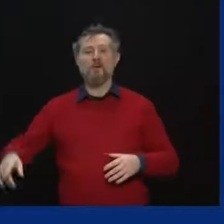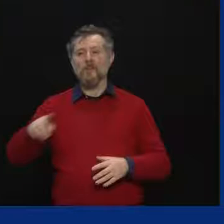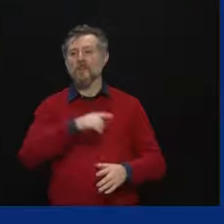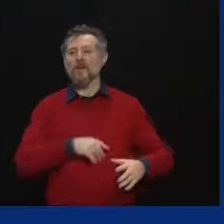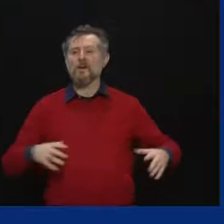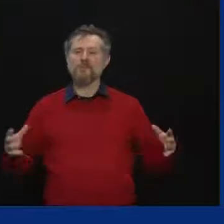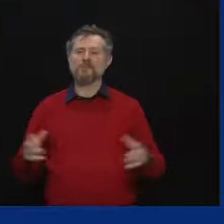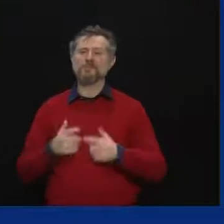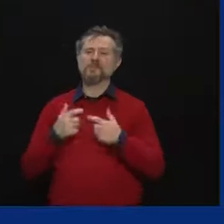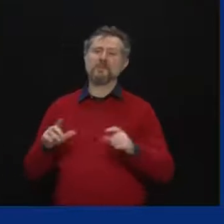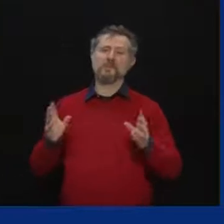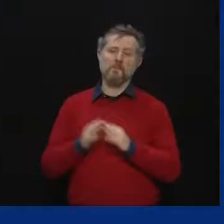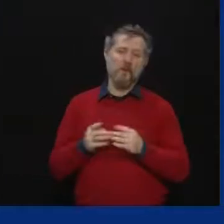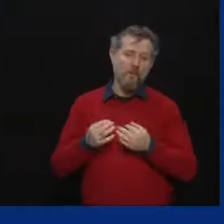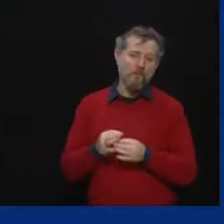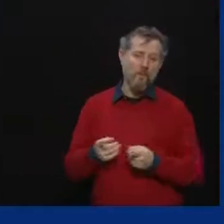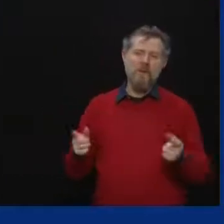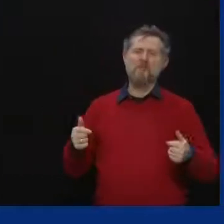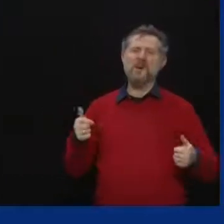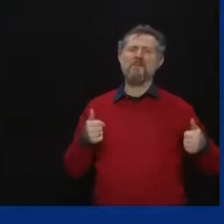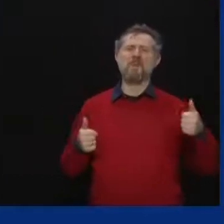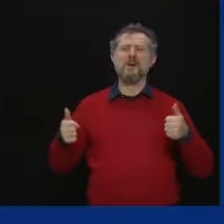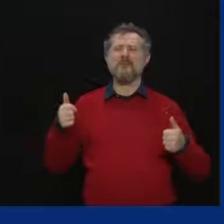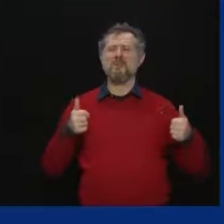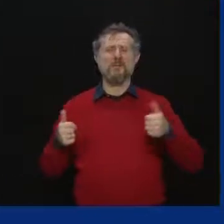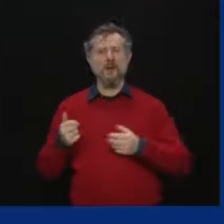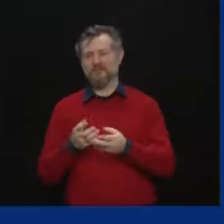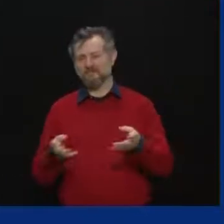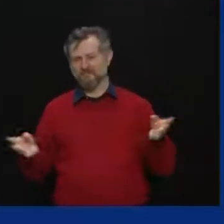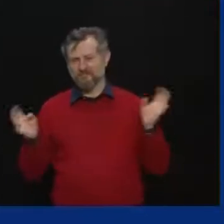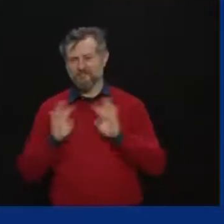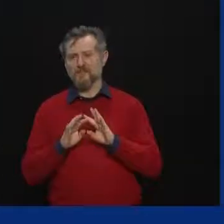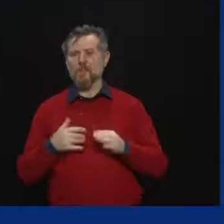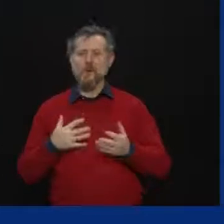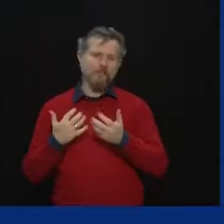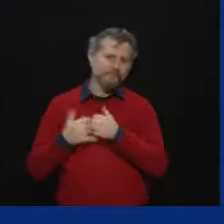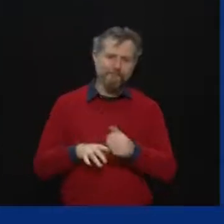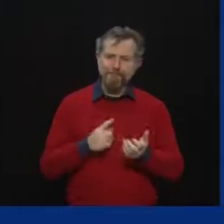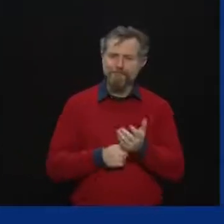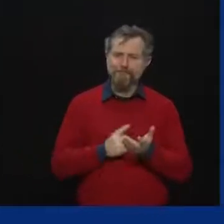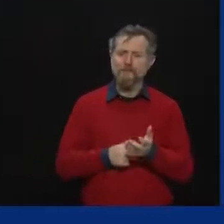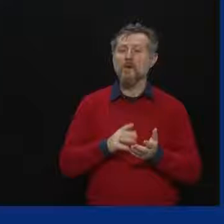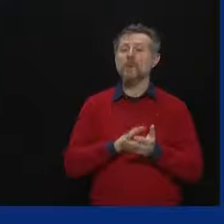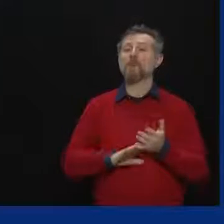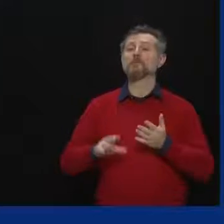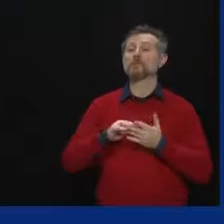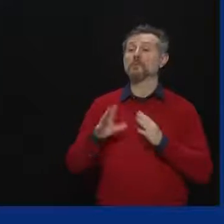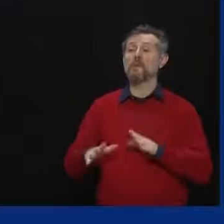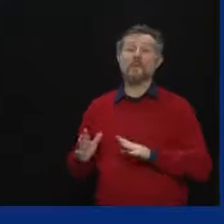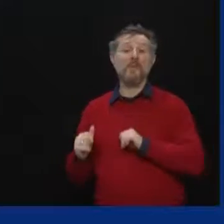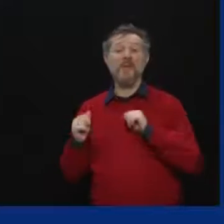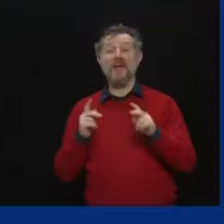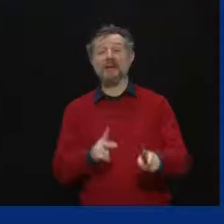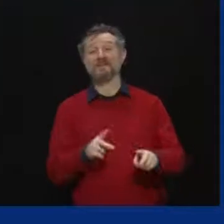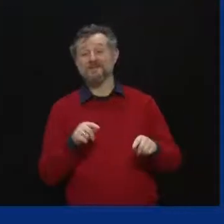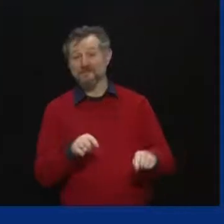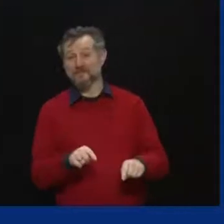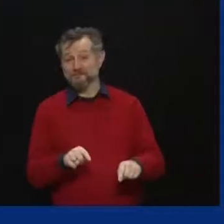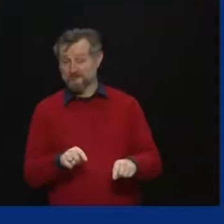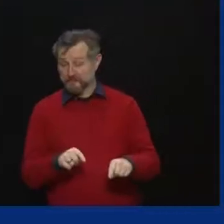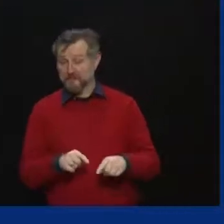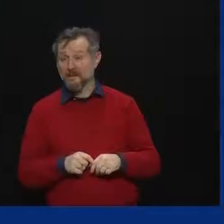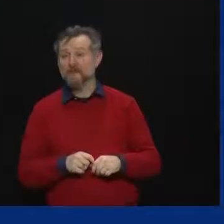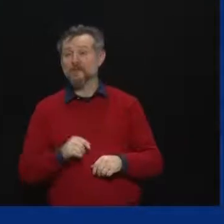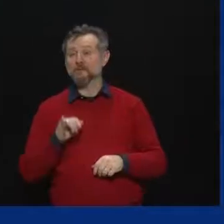those leaders to talk about getting back our college students when they return under normal circumstances a little bit later